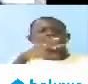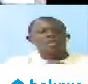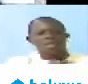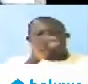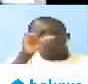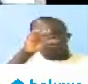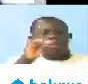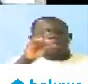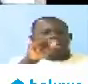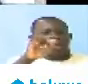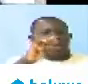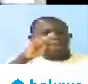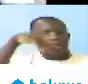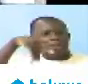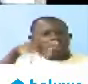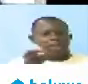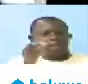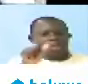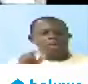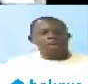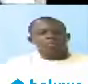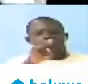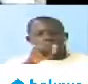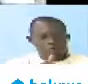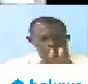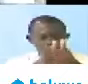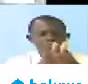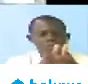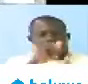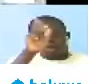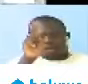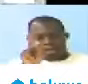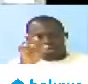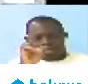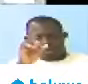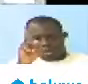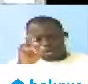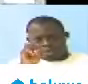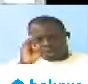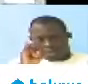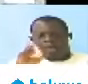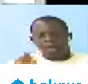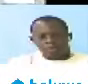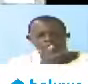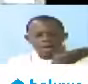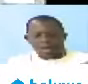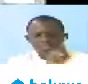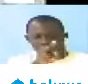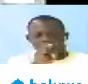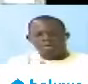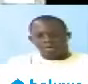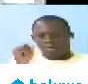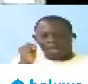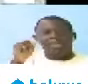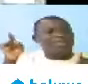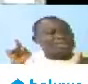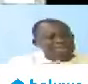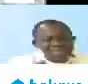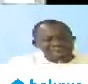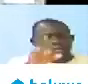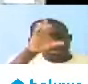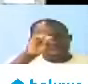point where said, you follow Kukui, he would leave you behind. Yes, and that is the third Dampa said exactly, yeah,